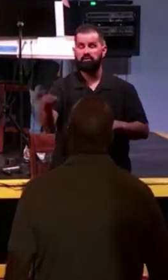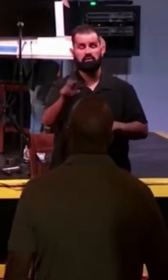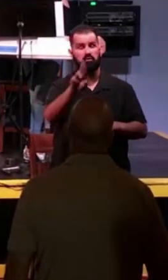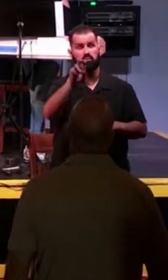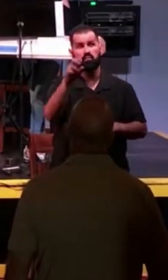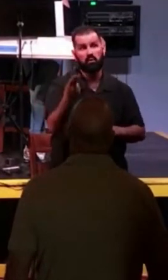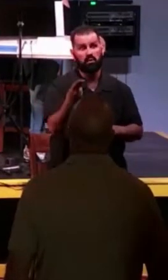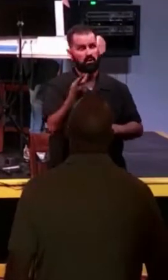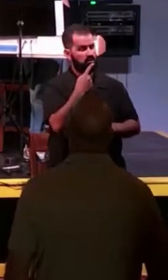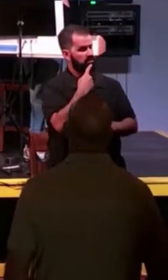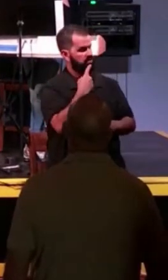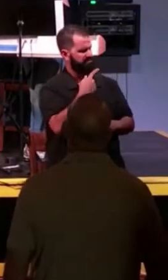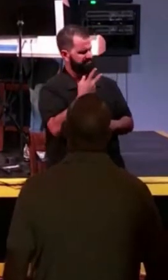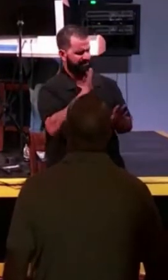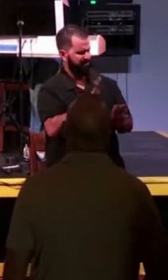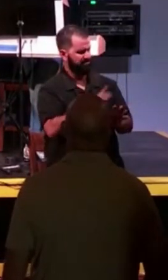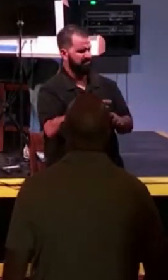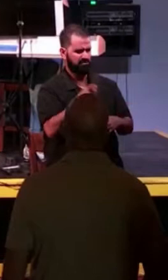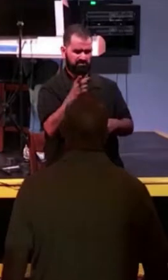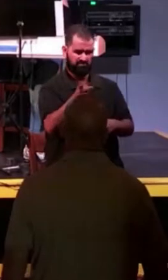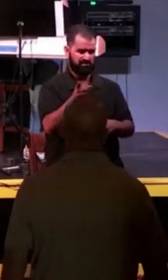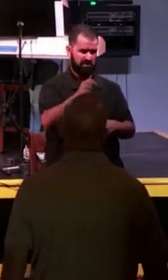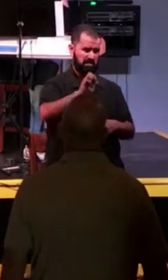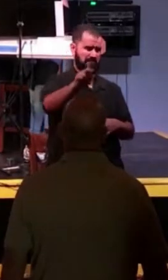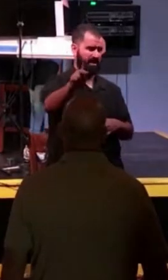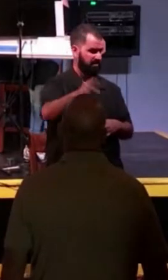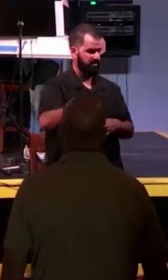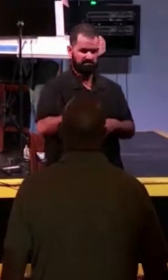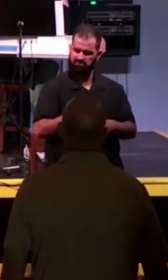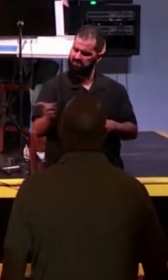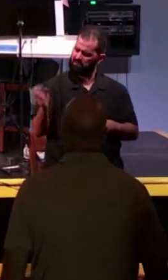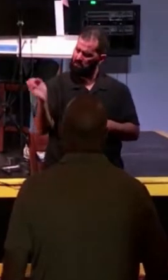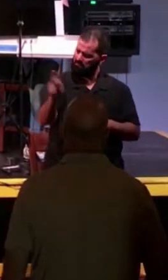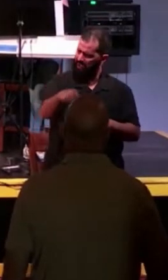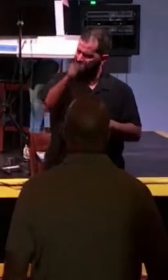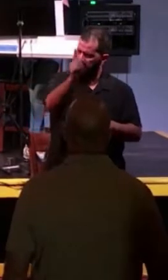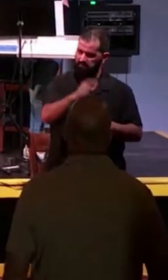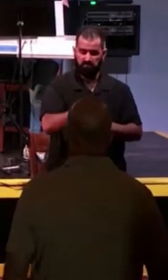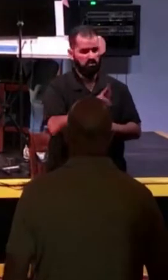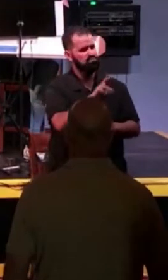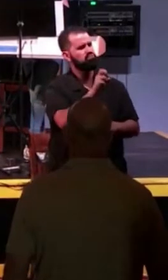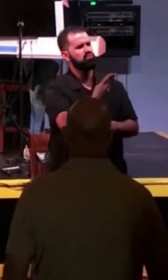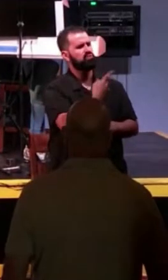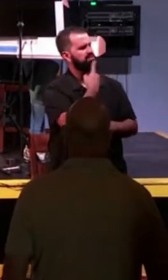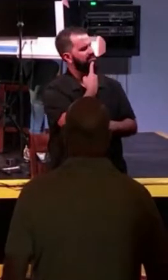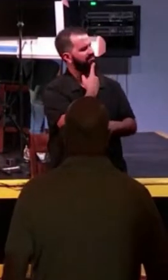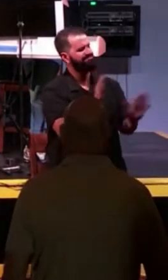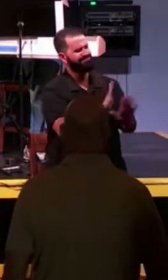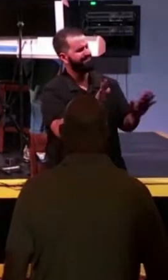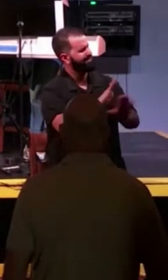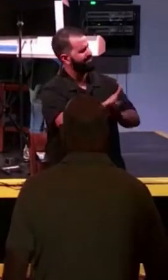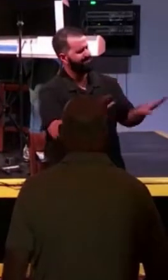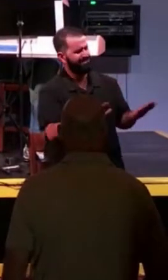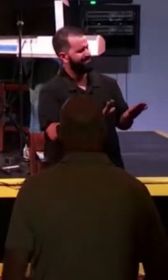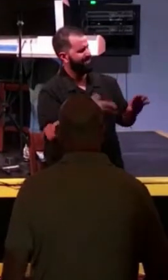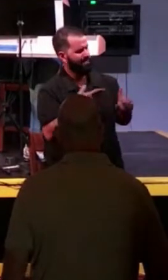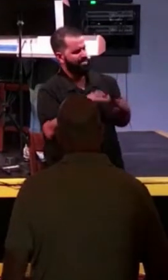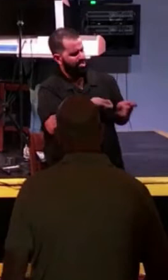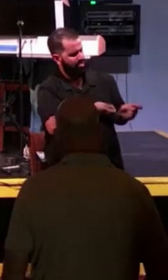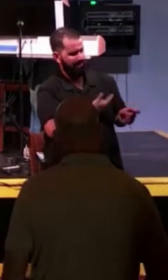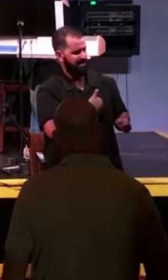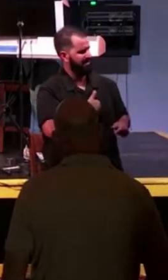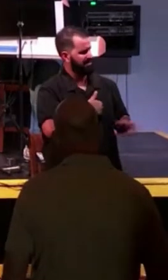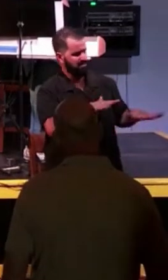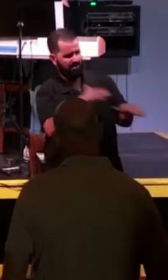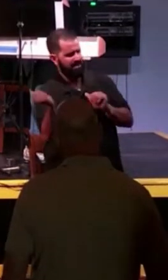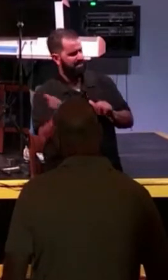sister-in-law is going back to her people and her gods. Go back with her. But Ruth replied, don't urge me to leave you